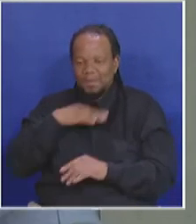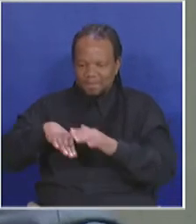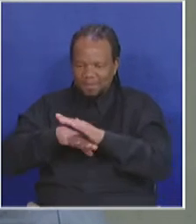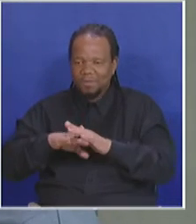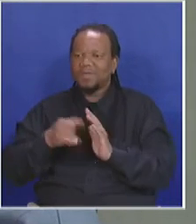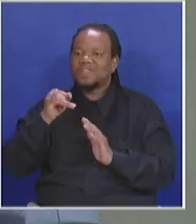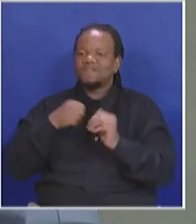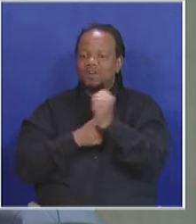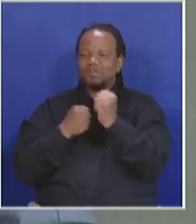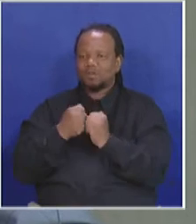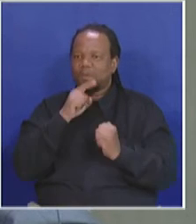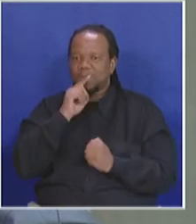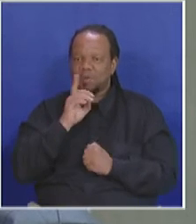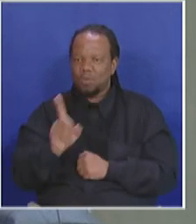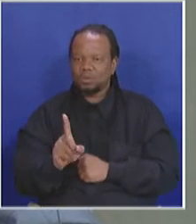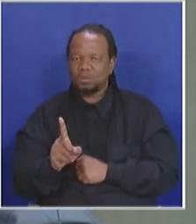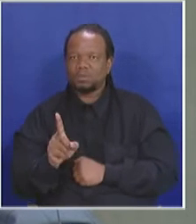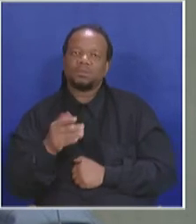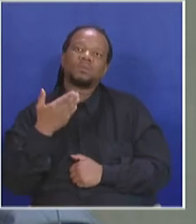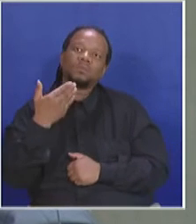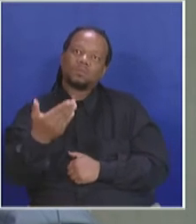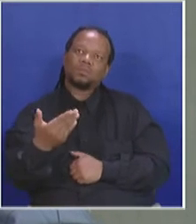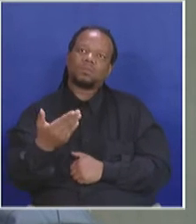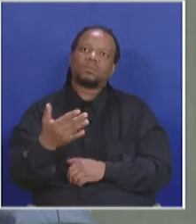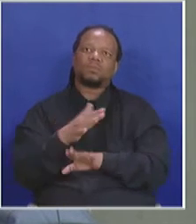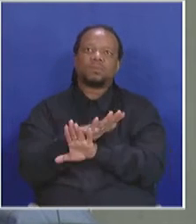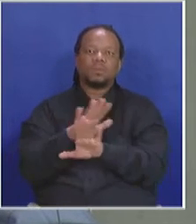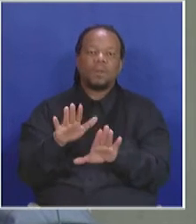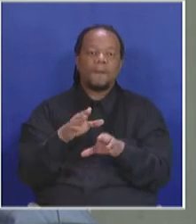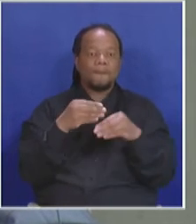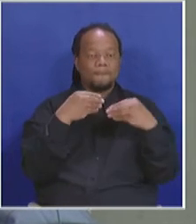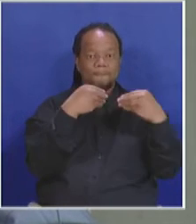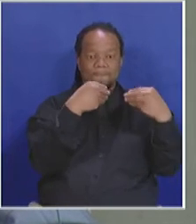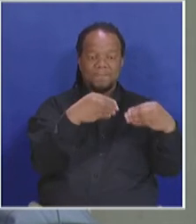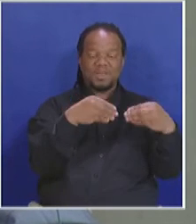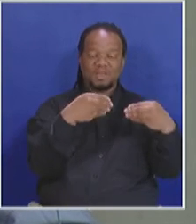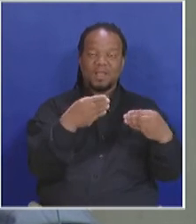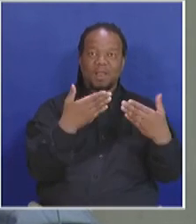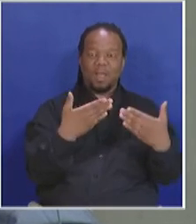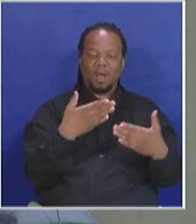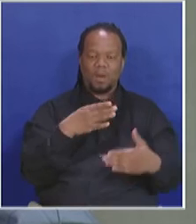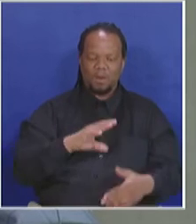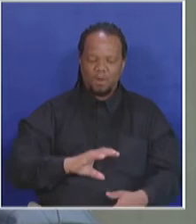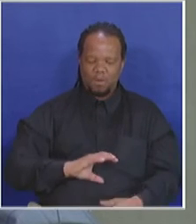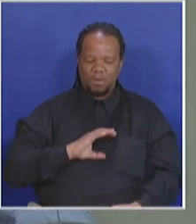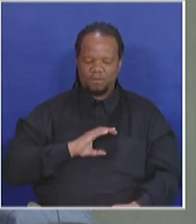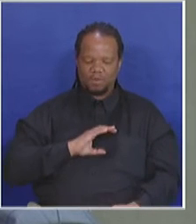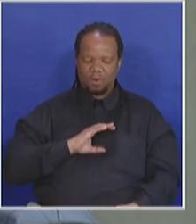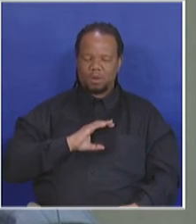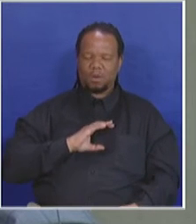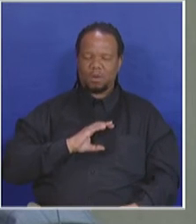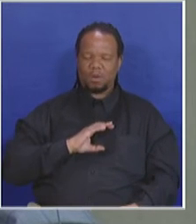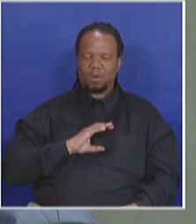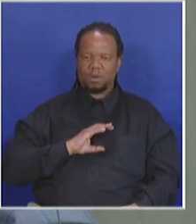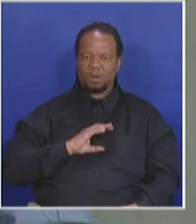listen. Consider this. Business confidence is currently at our lowest level since the dawn of